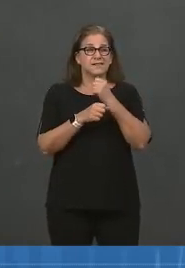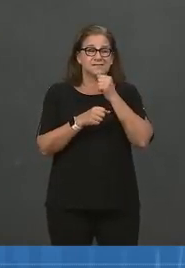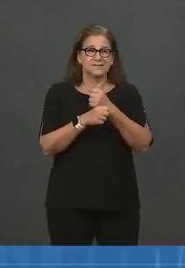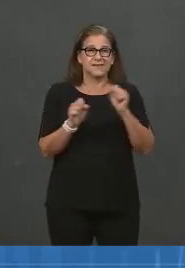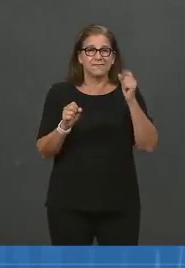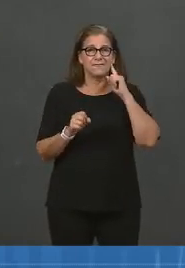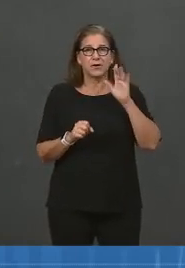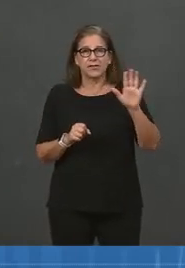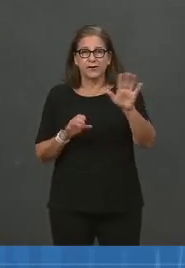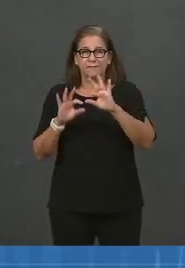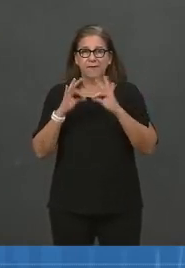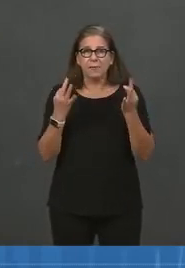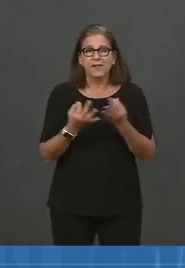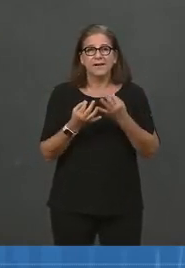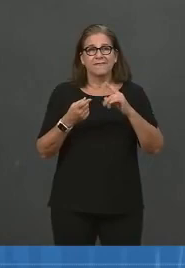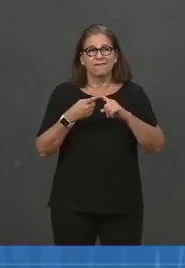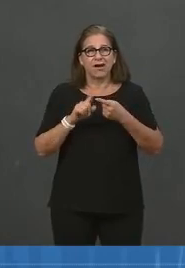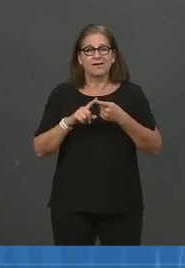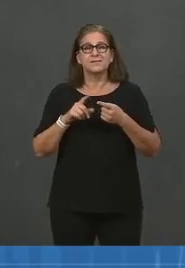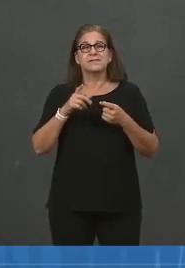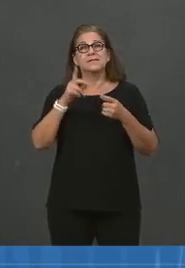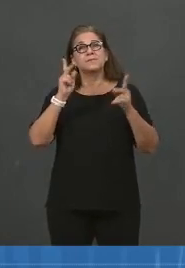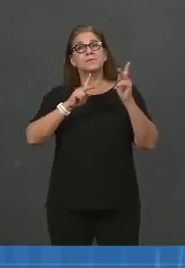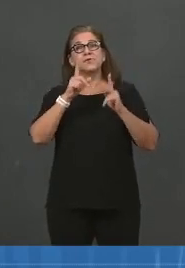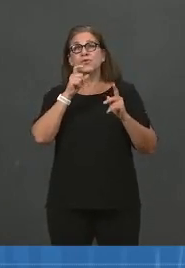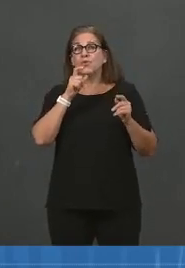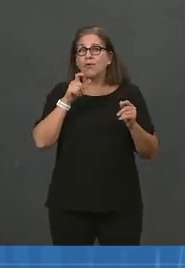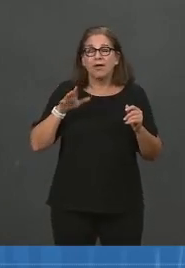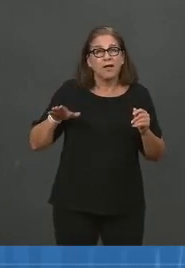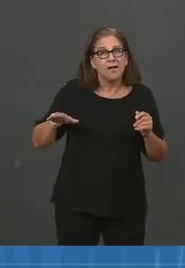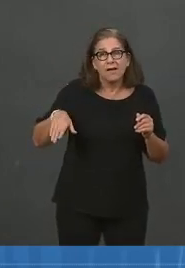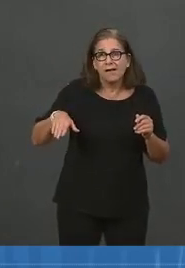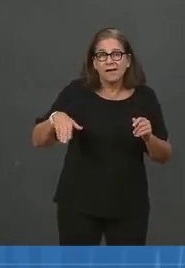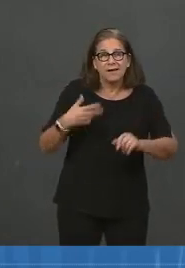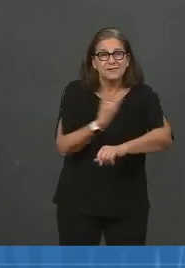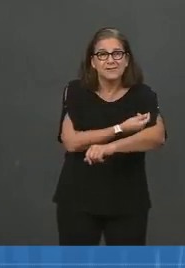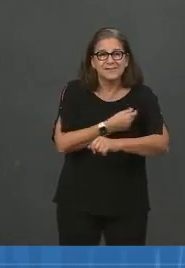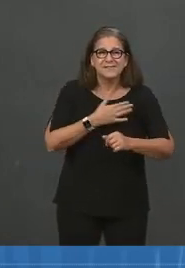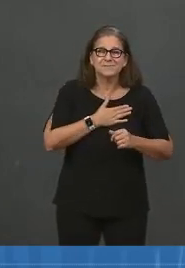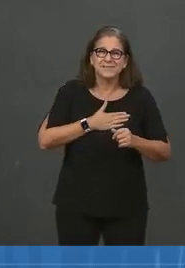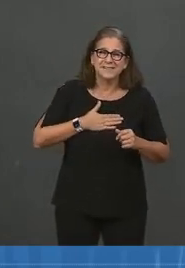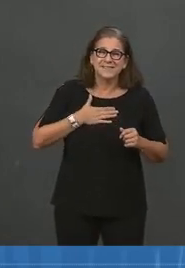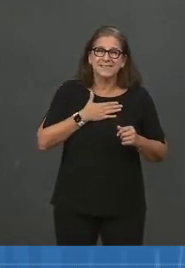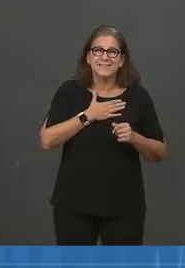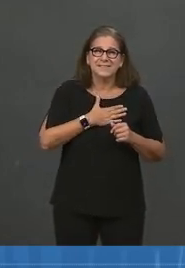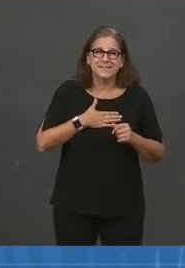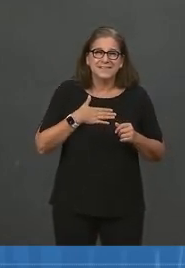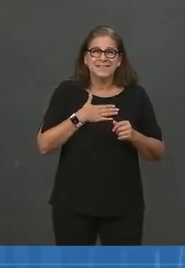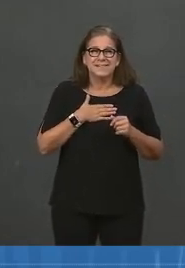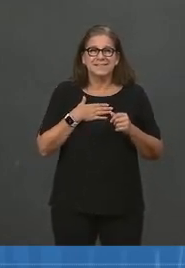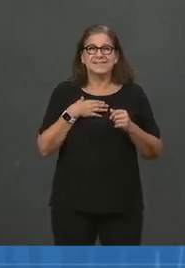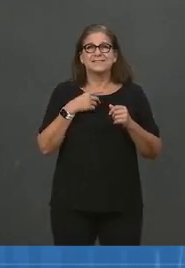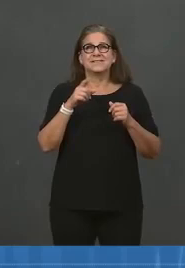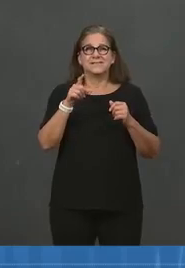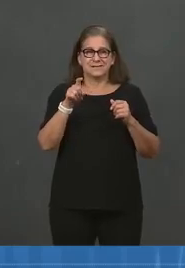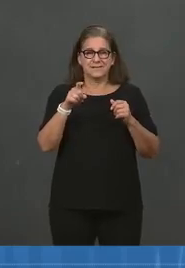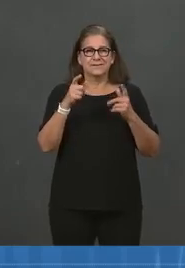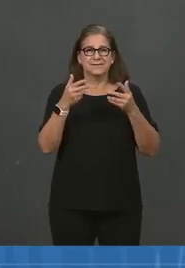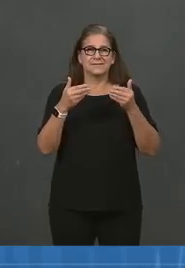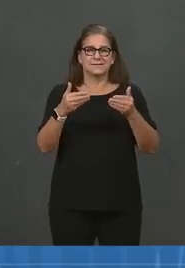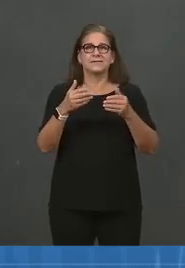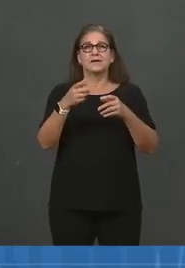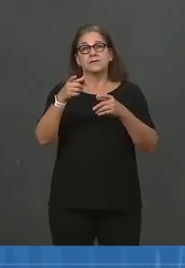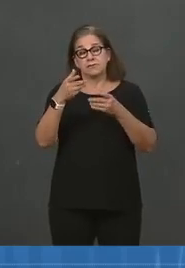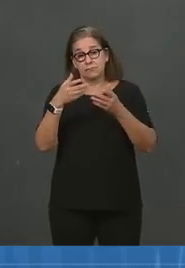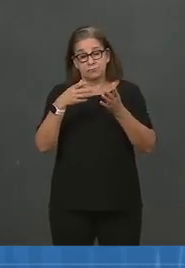vaccinated, I encourage you to take the time to get the information you need to make the decision to get vaccinated. Thank you.